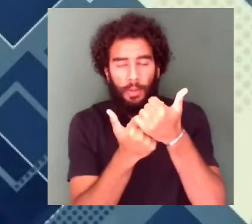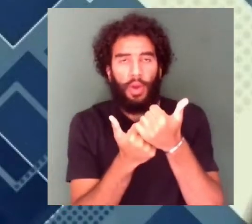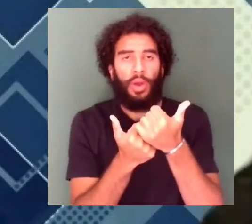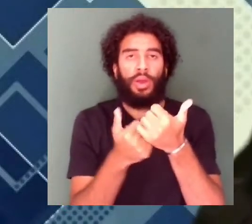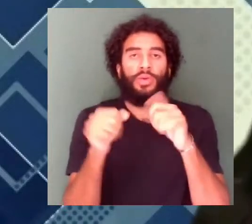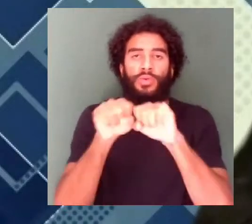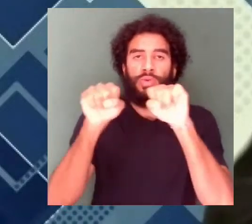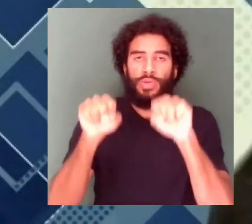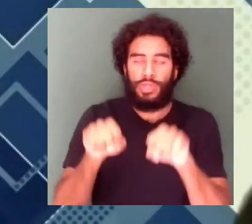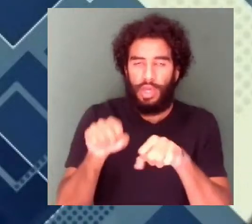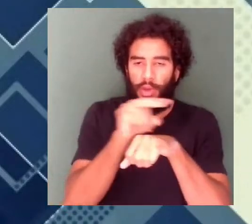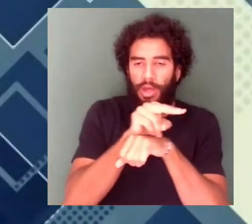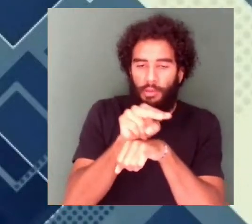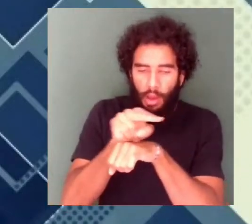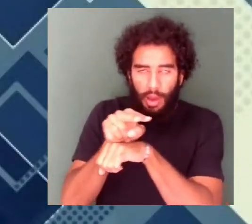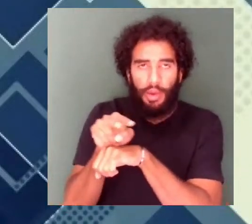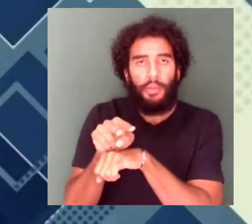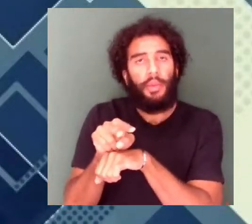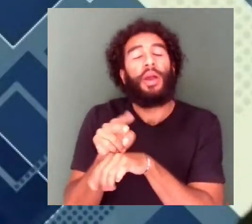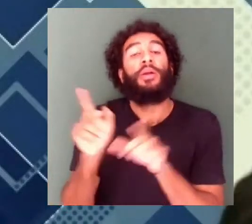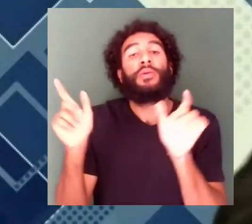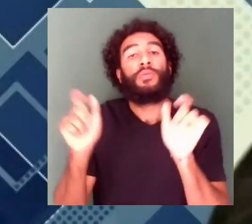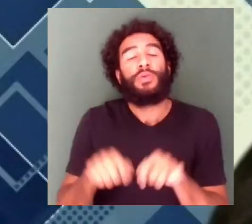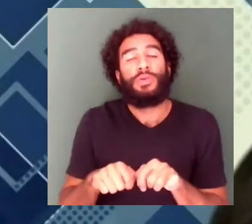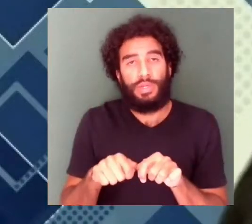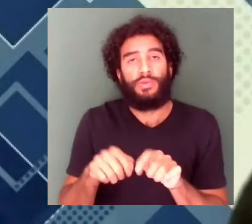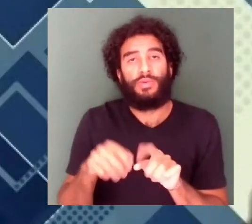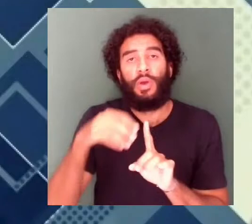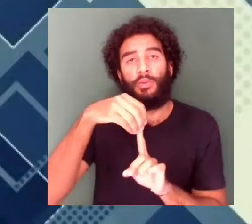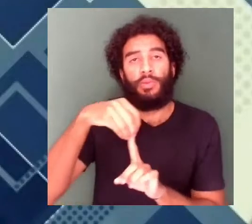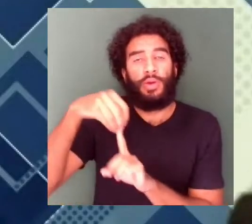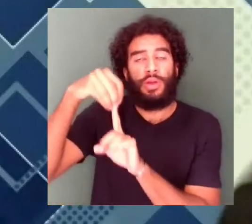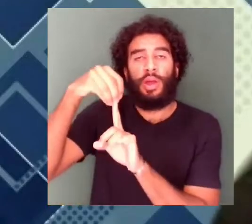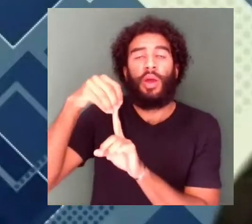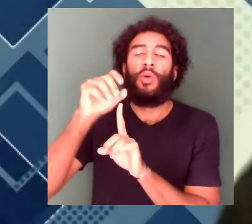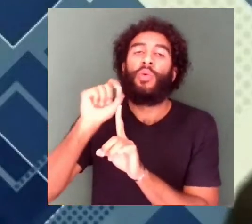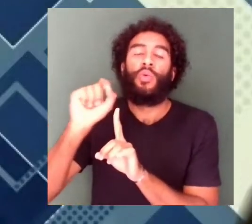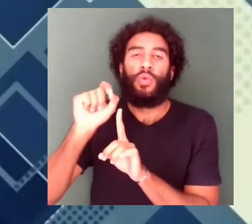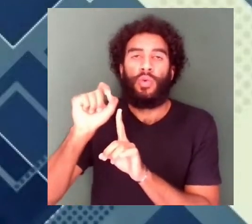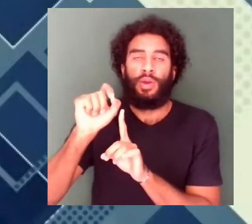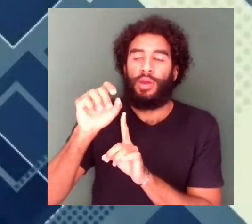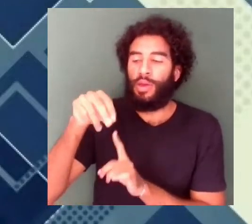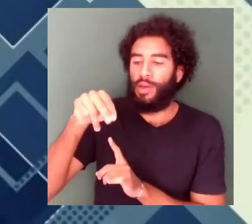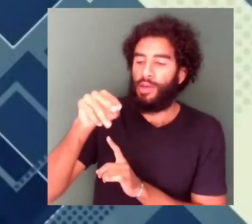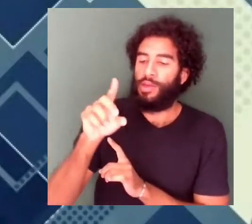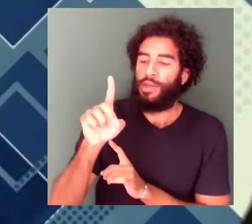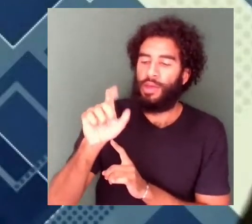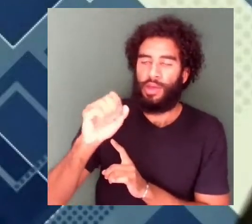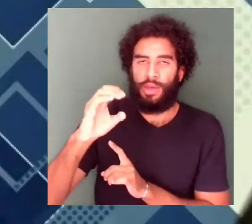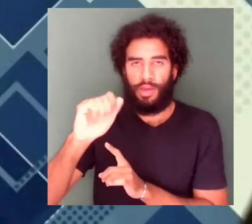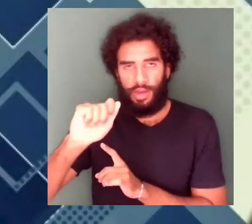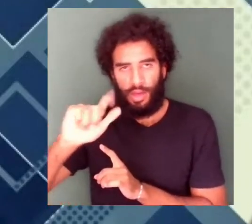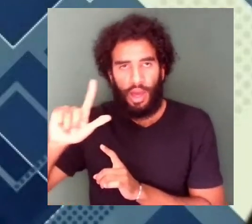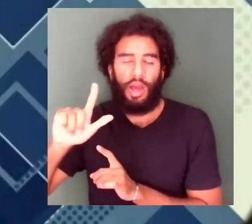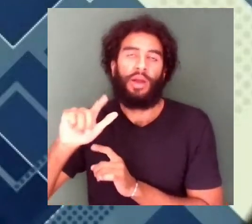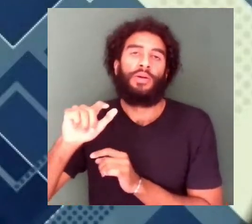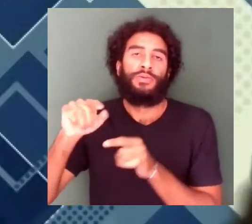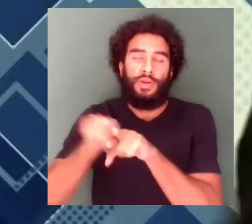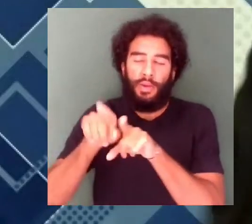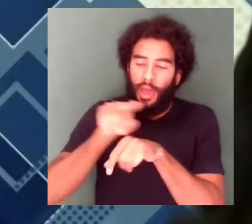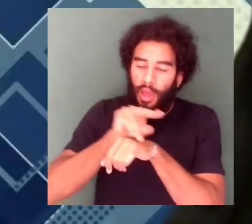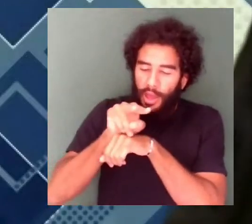upon all of my friends in the National Sanitary Surveillance team